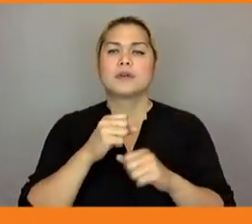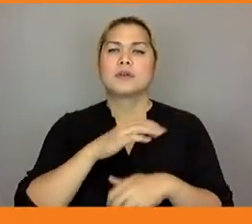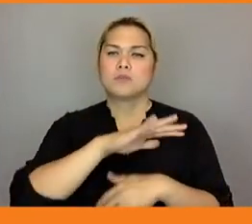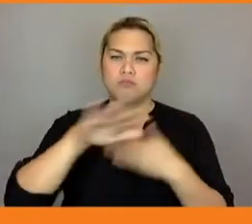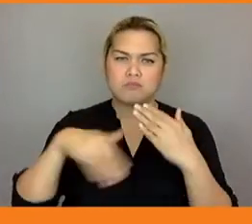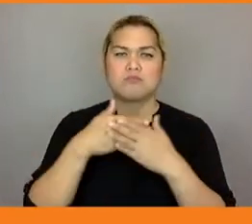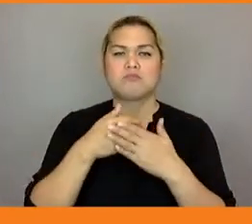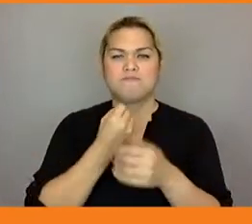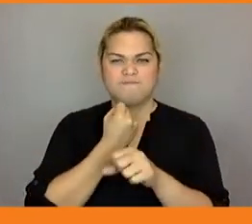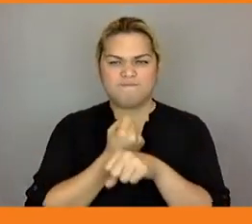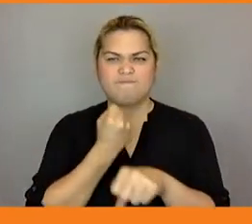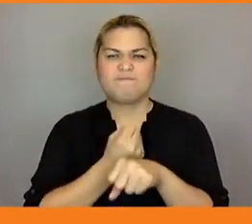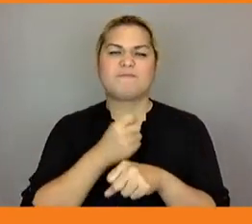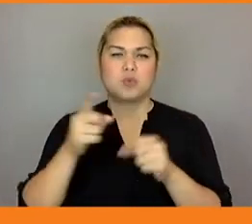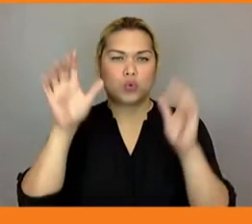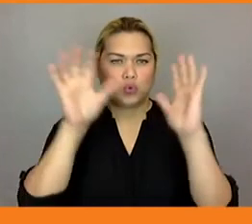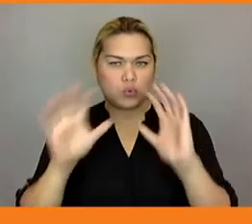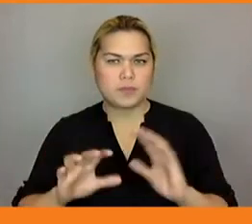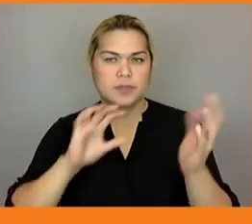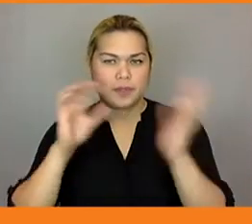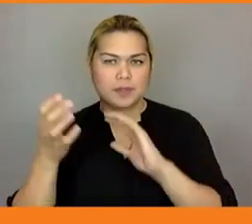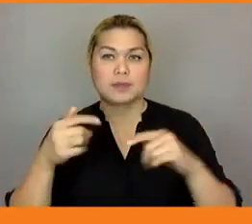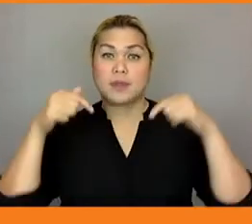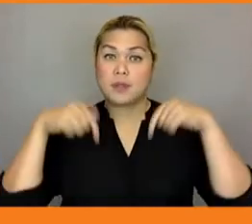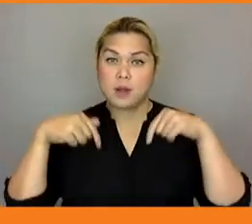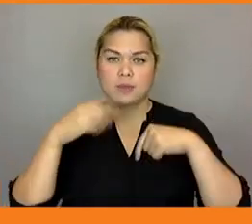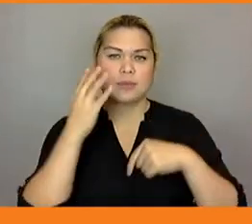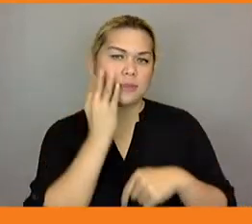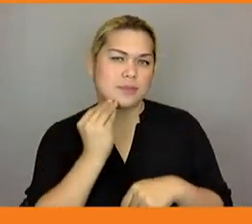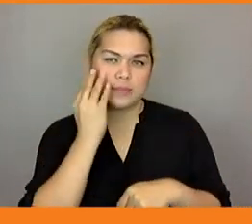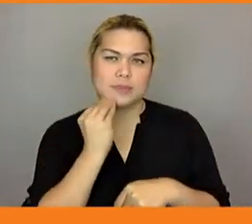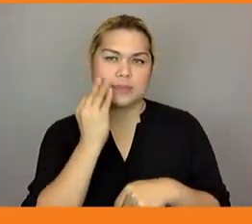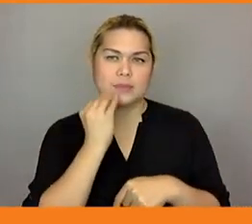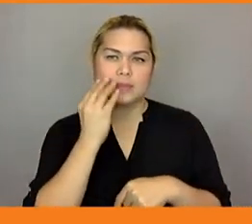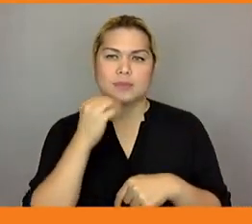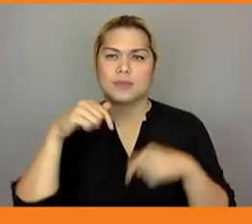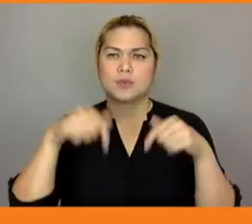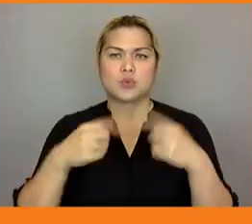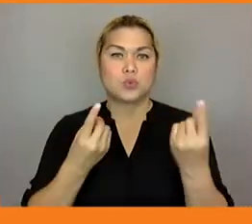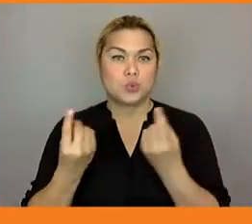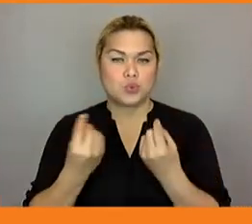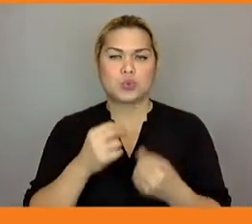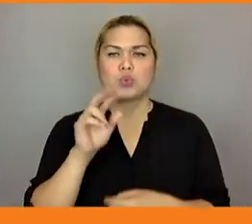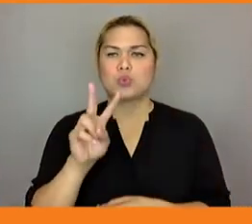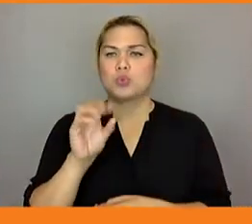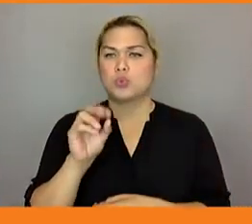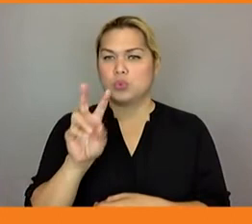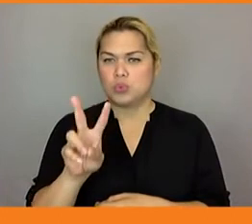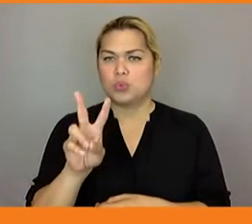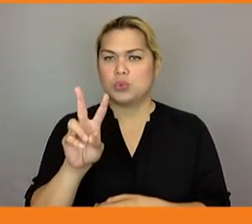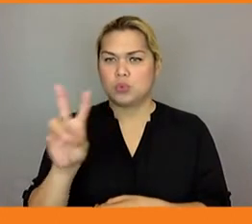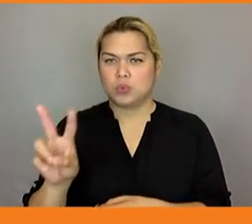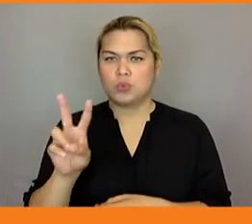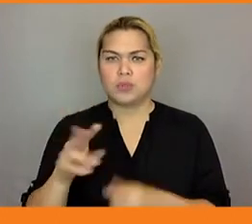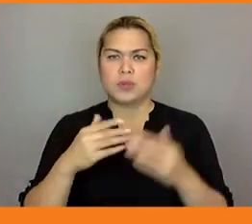in 2022, ADB is mobilizing more than $3 billion in response to address the food